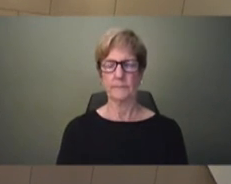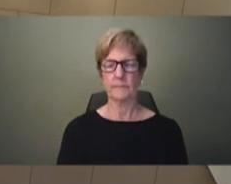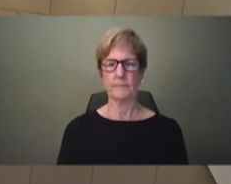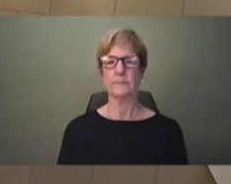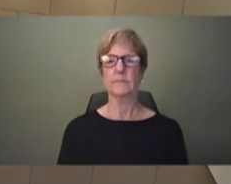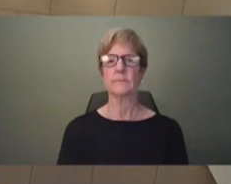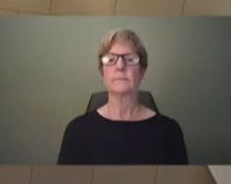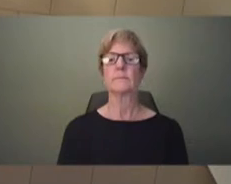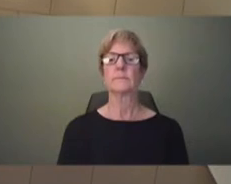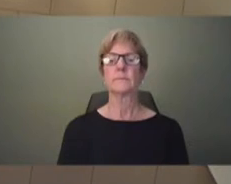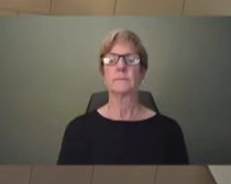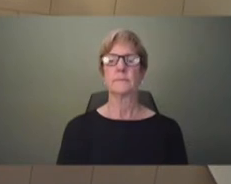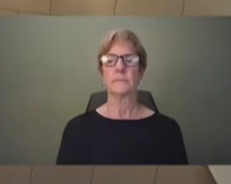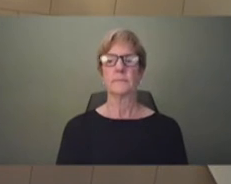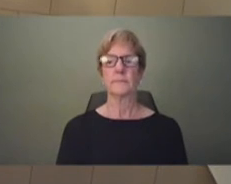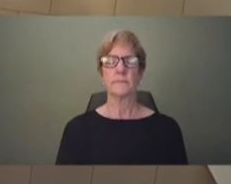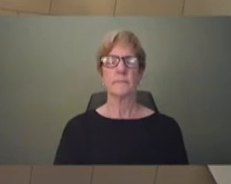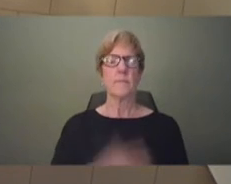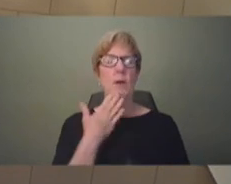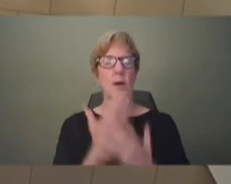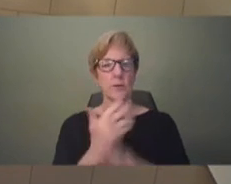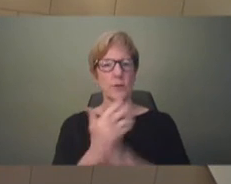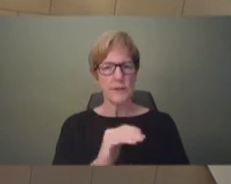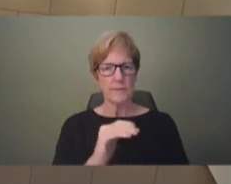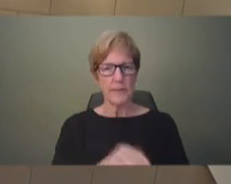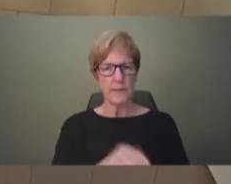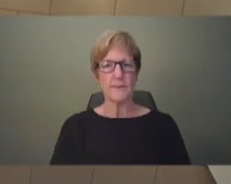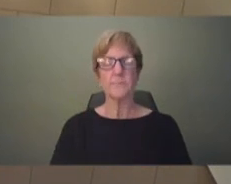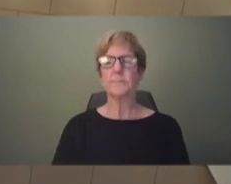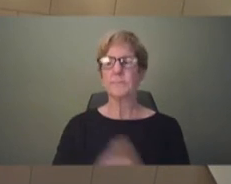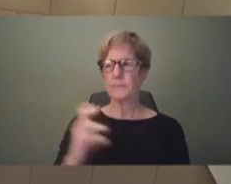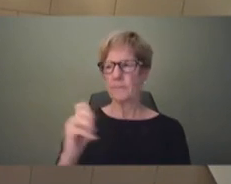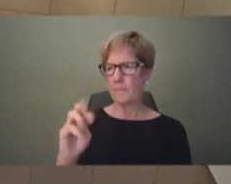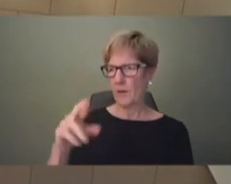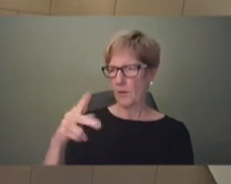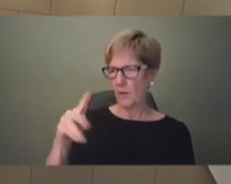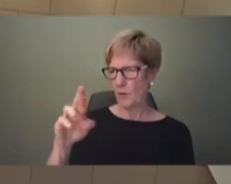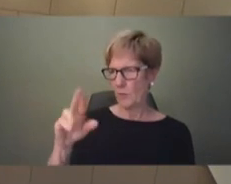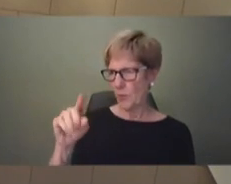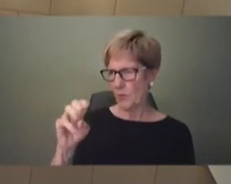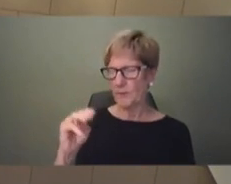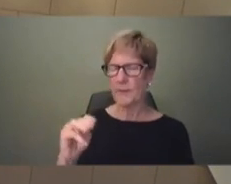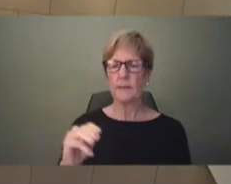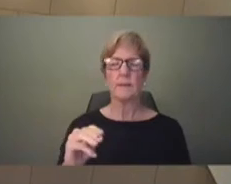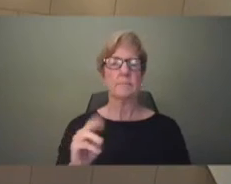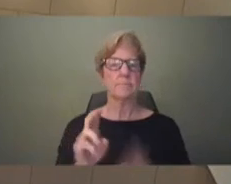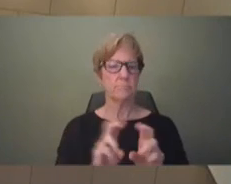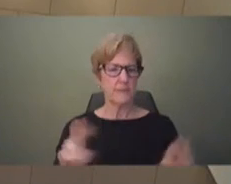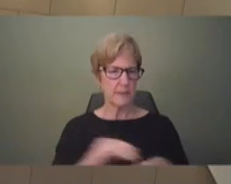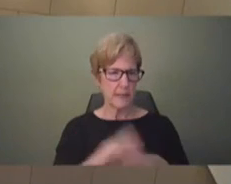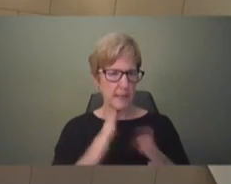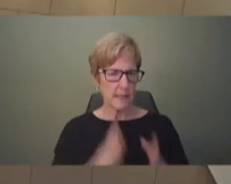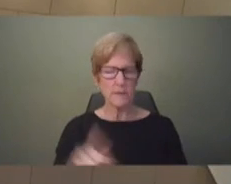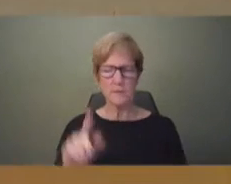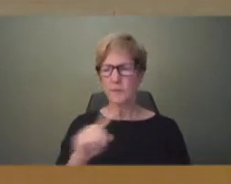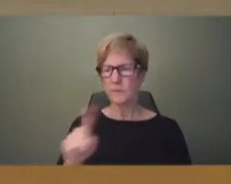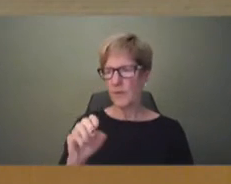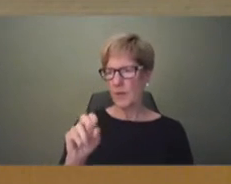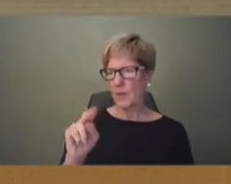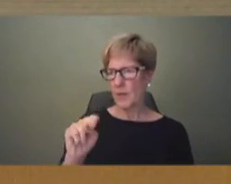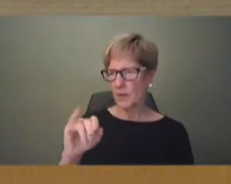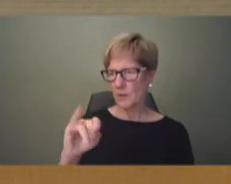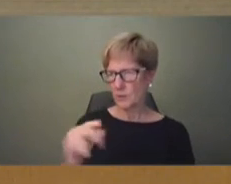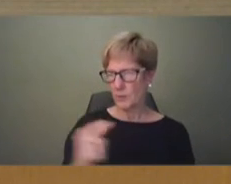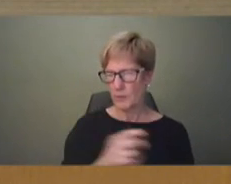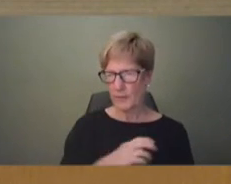combin good evening mayor prot 10 members of the city council and members of zoning committee um my name is